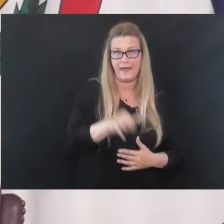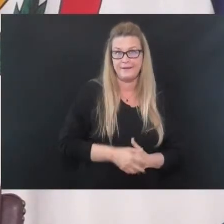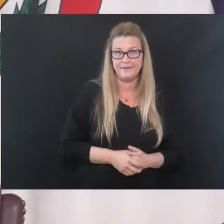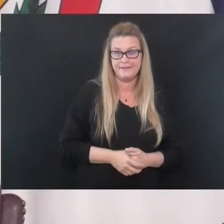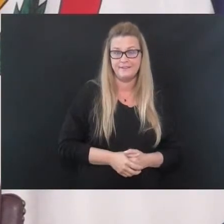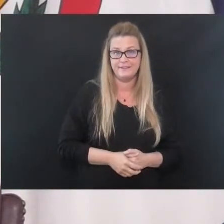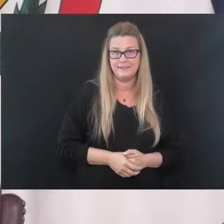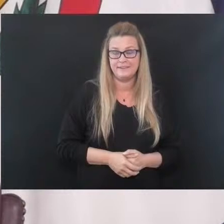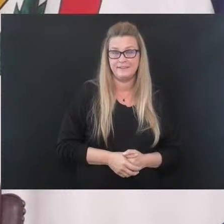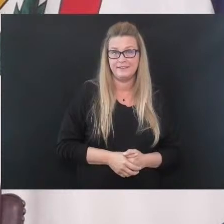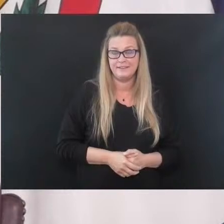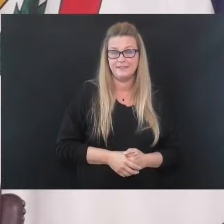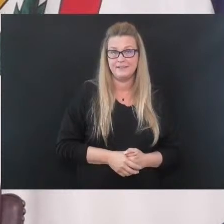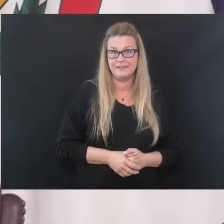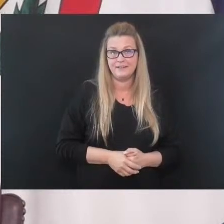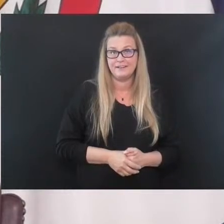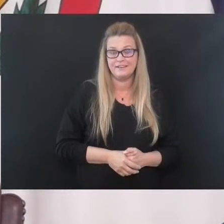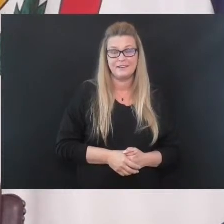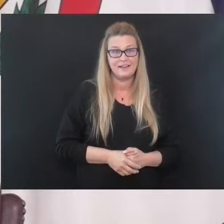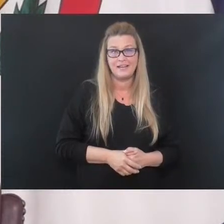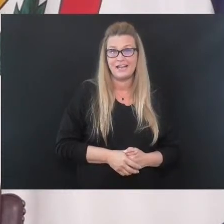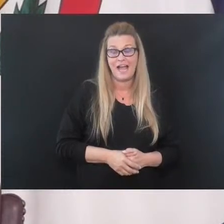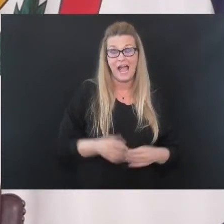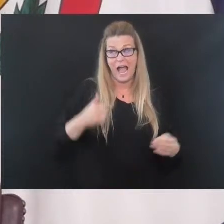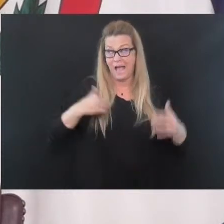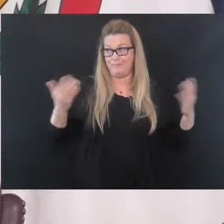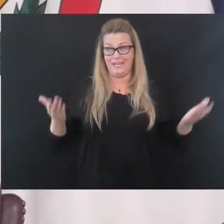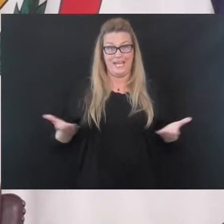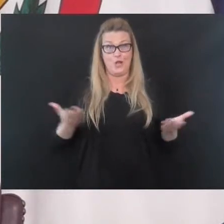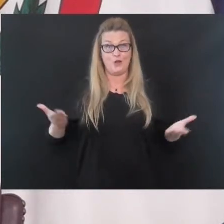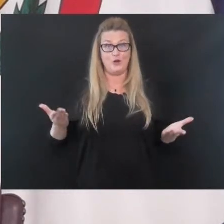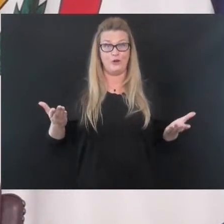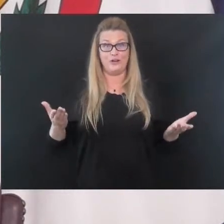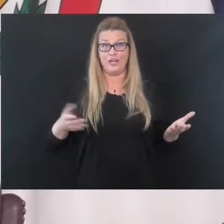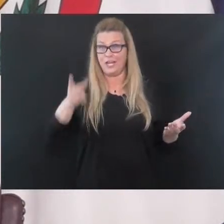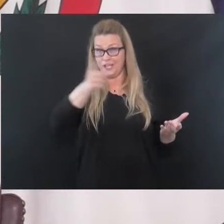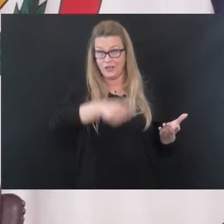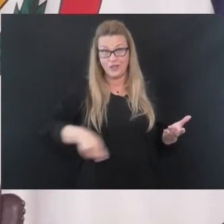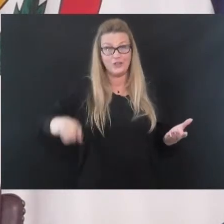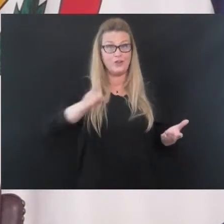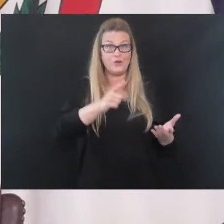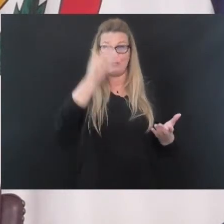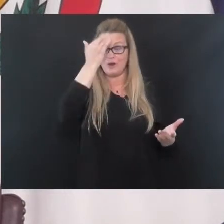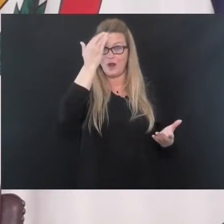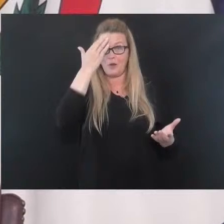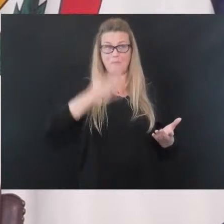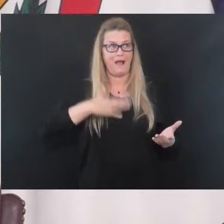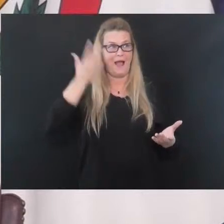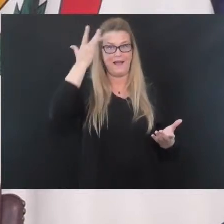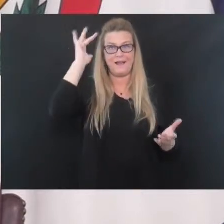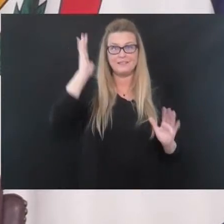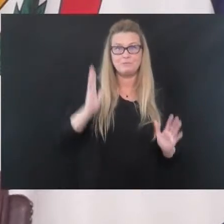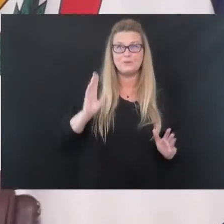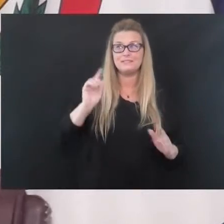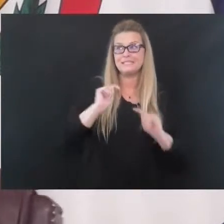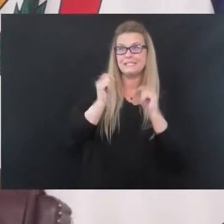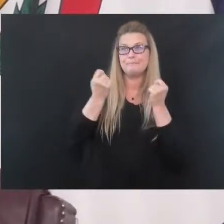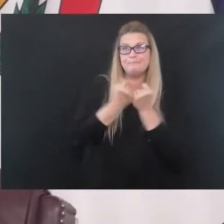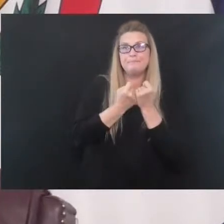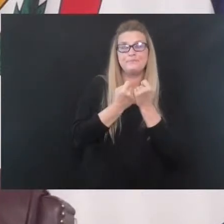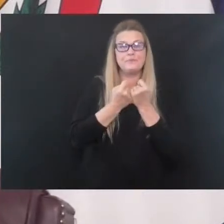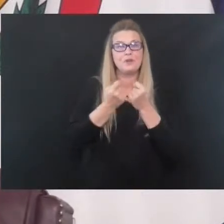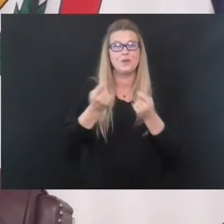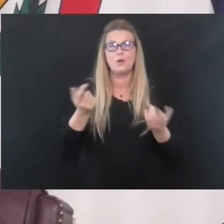You know, Kelsey, I get on here and you have every one of our experts that are saying